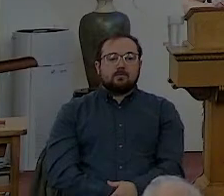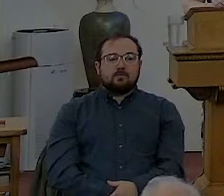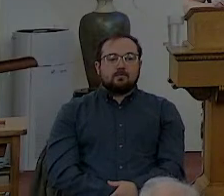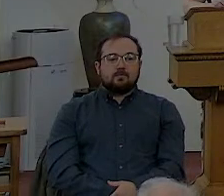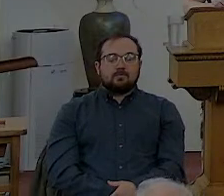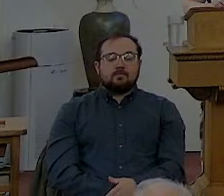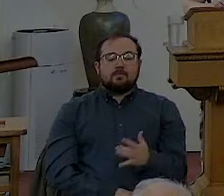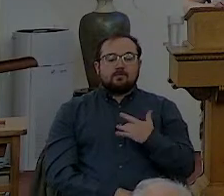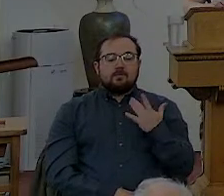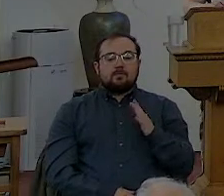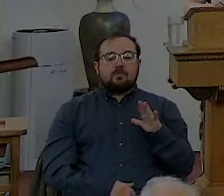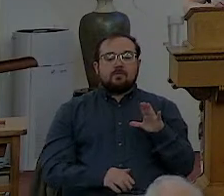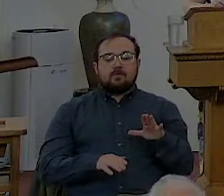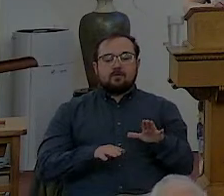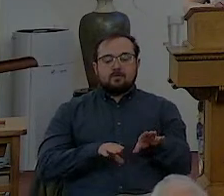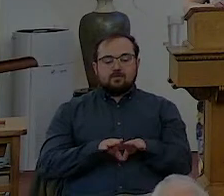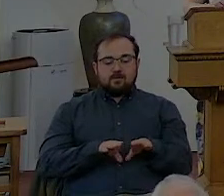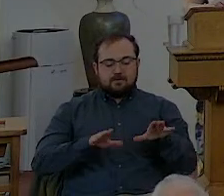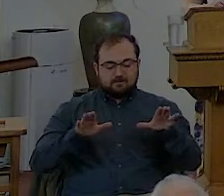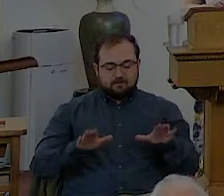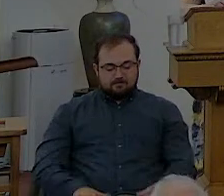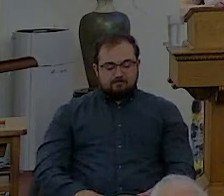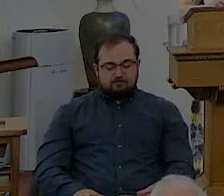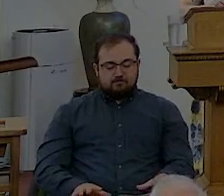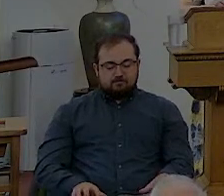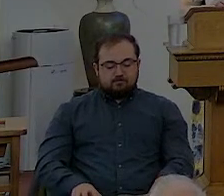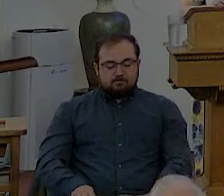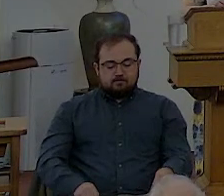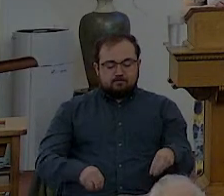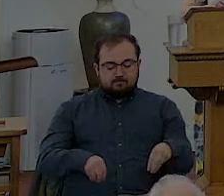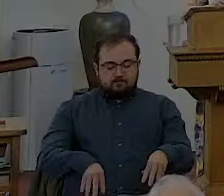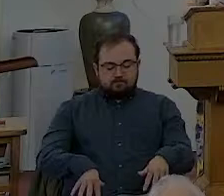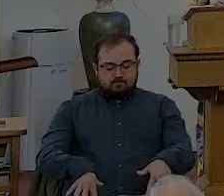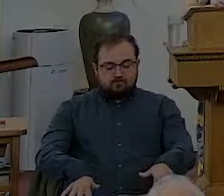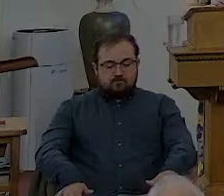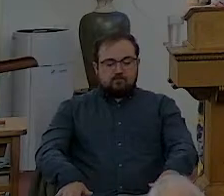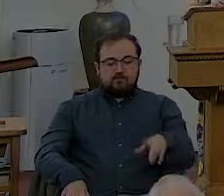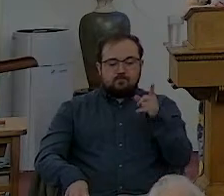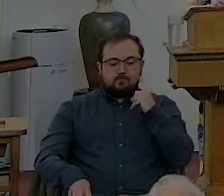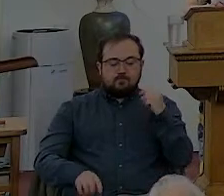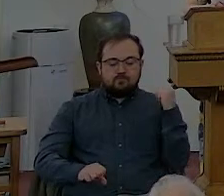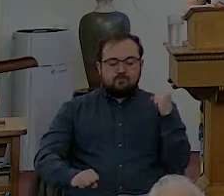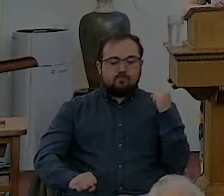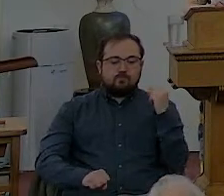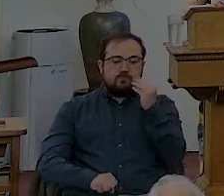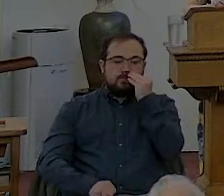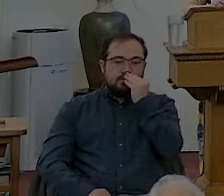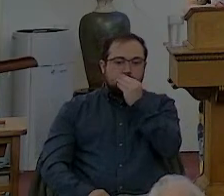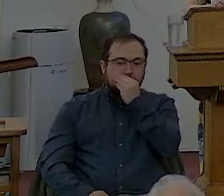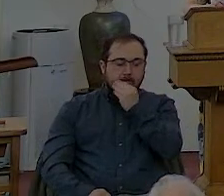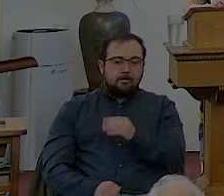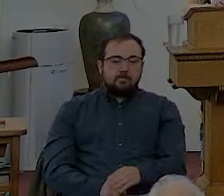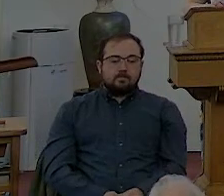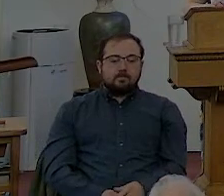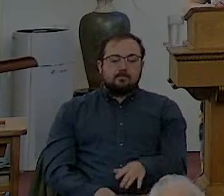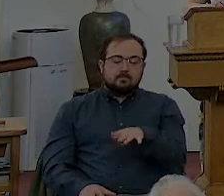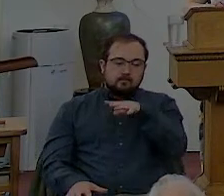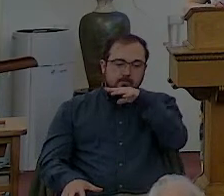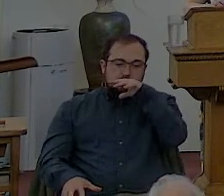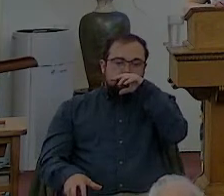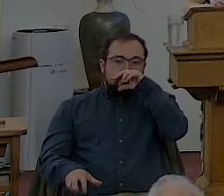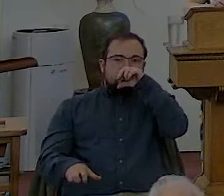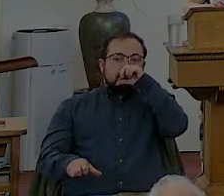Feel your feet firmly planted like roots of a strong flower. Take a deep